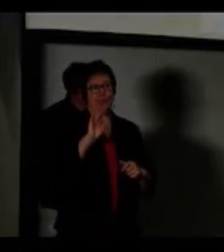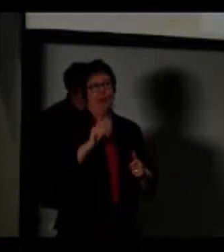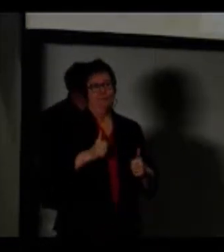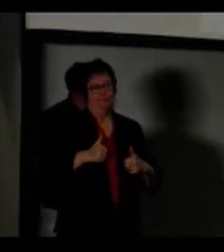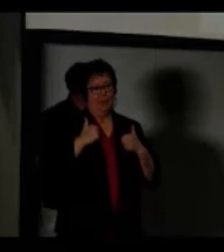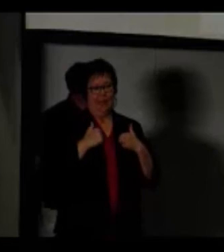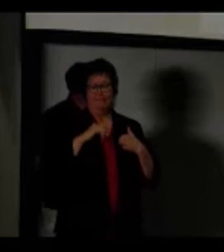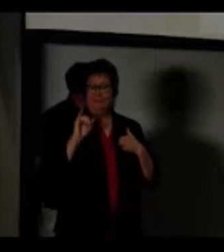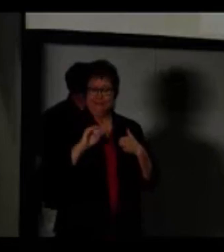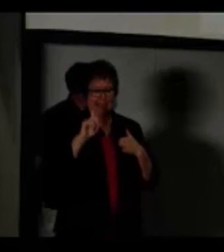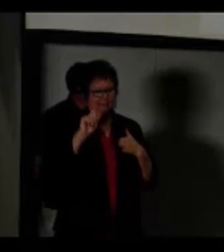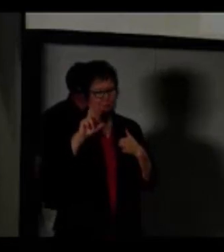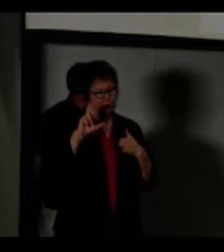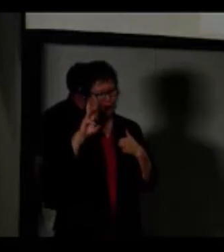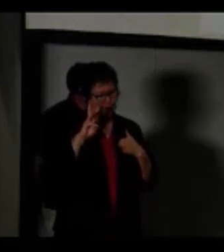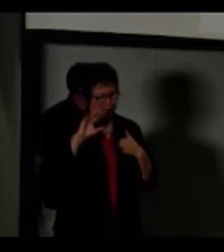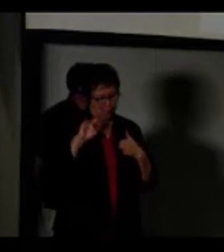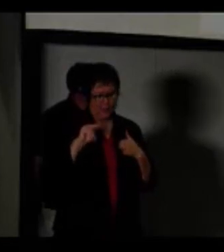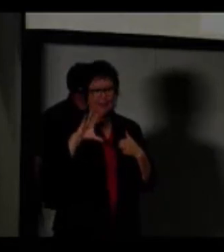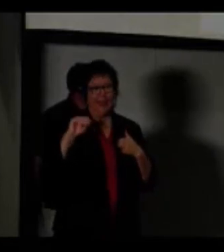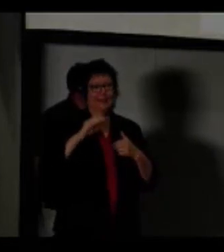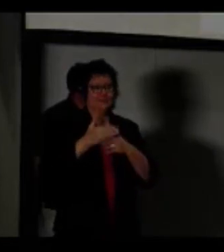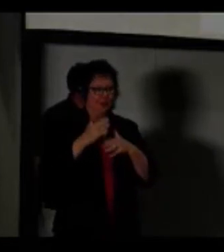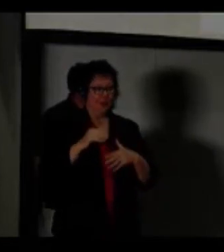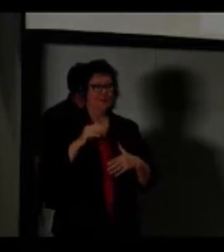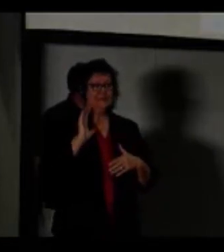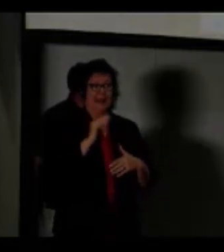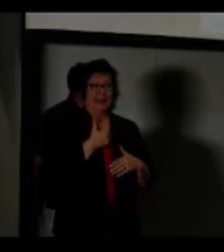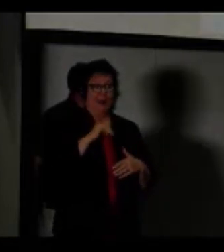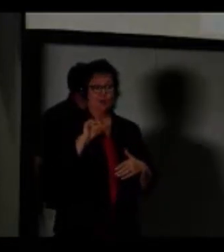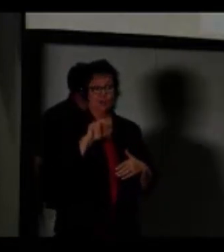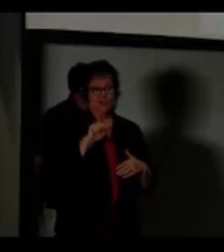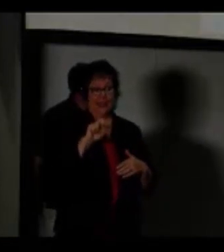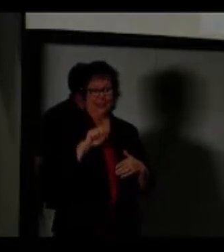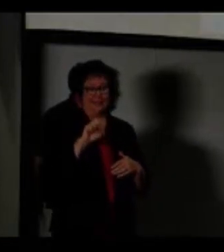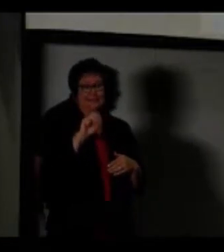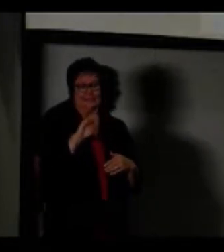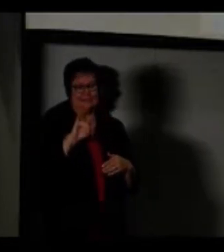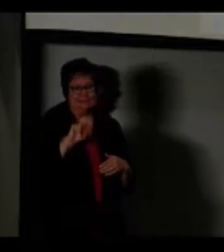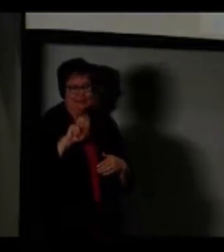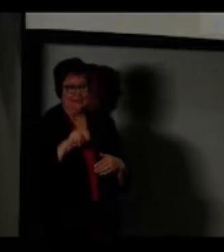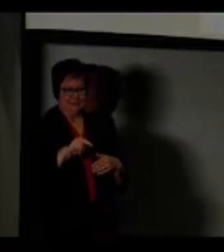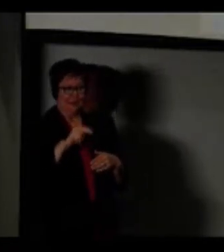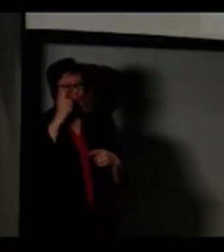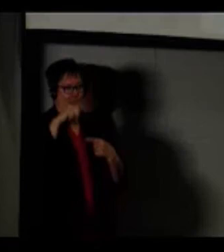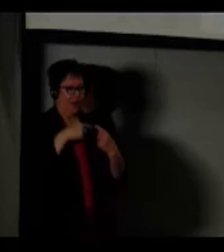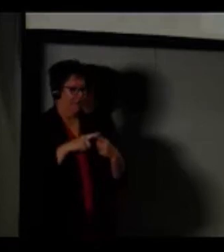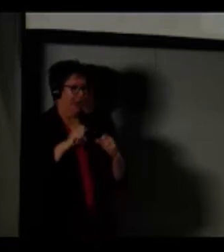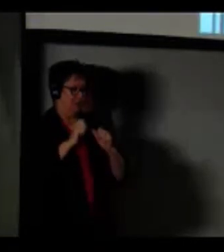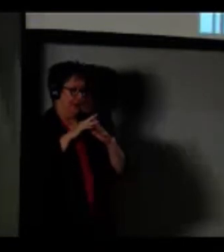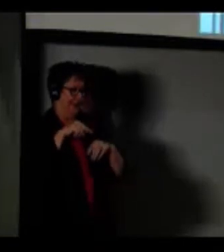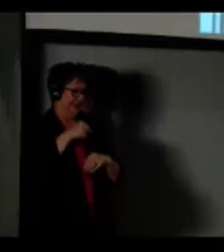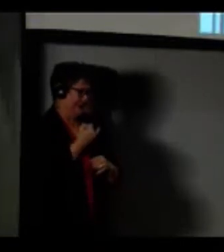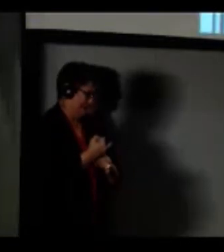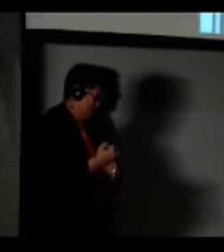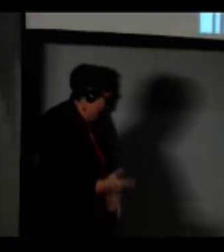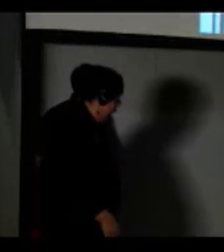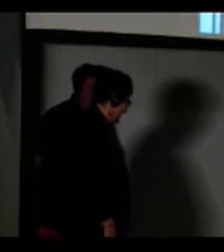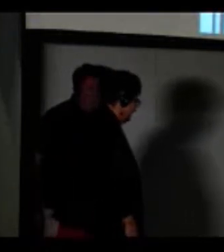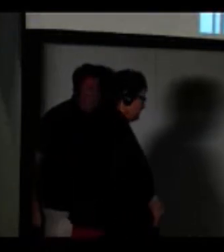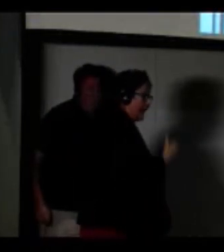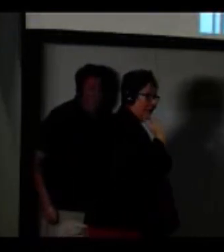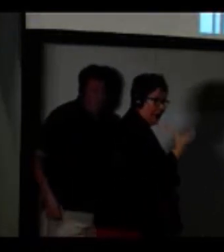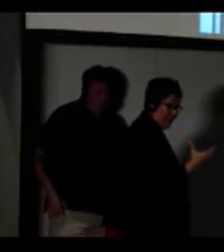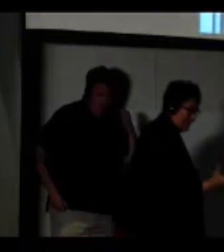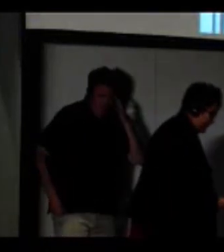that Darwin and his colleagues and our own James Smithson were thinking about when they were creating these institutions. So thank you very